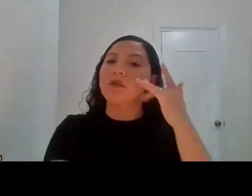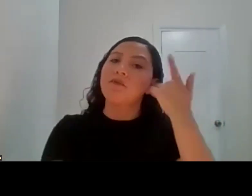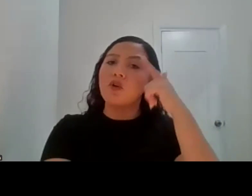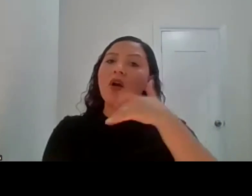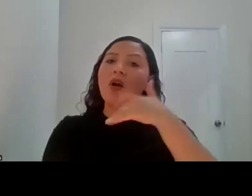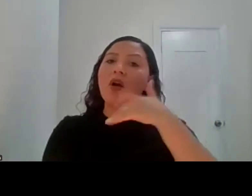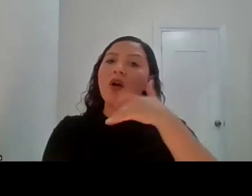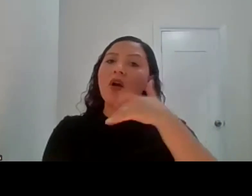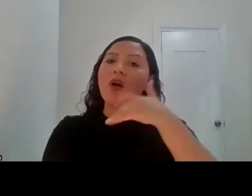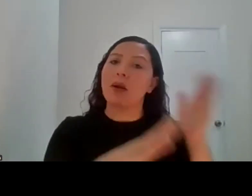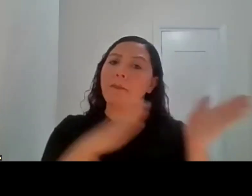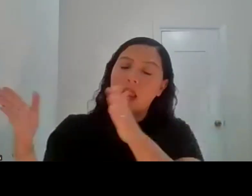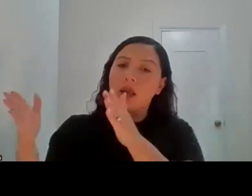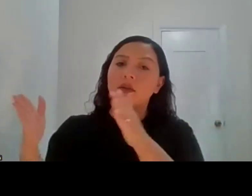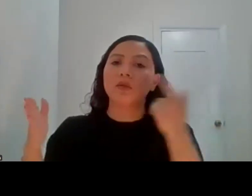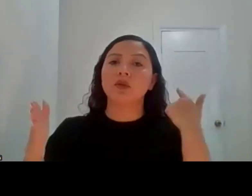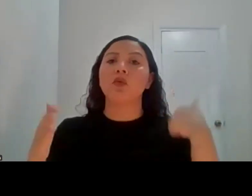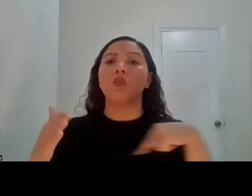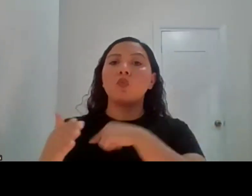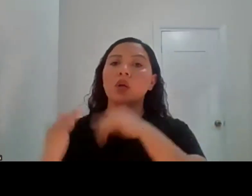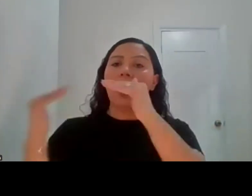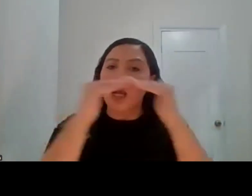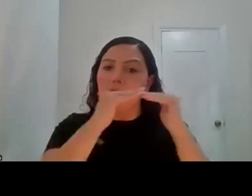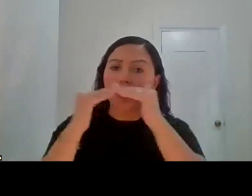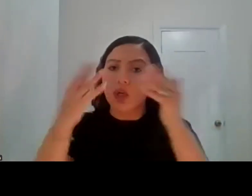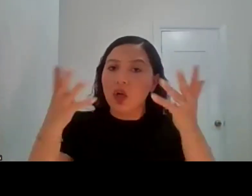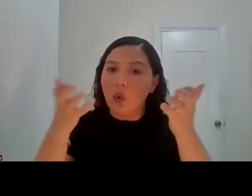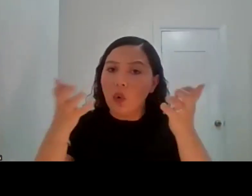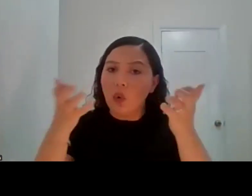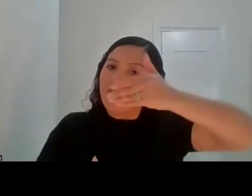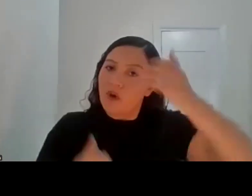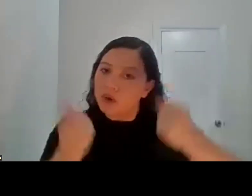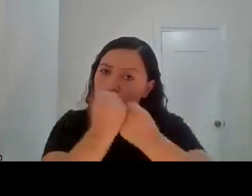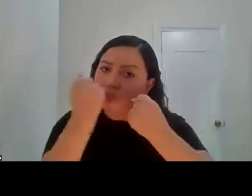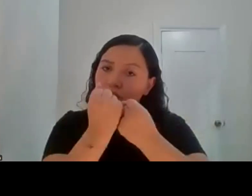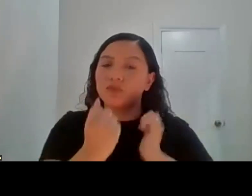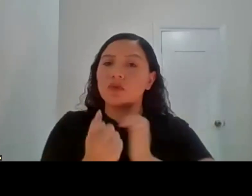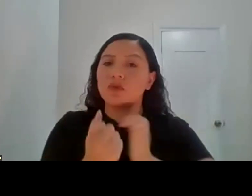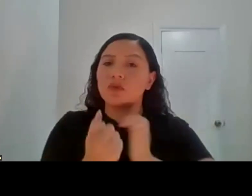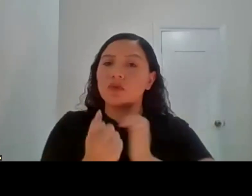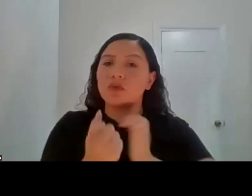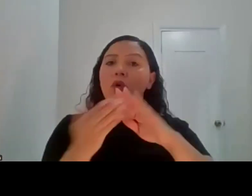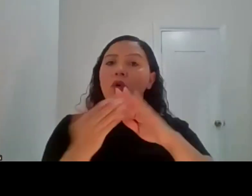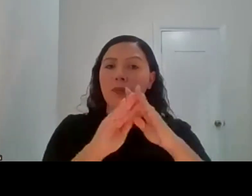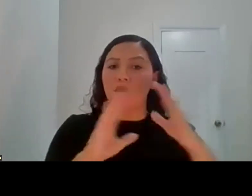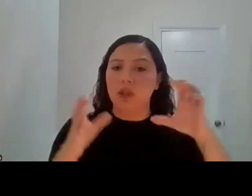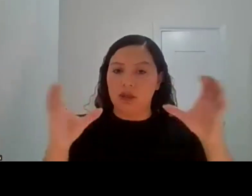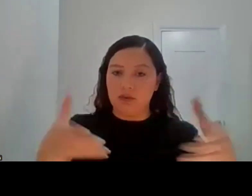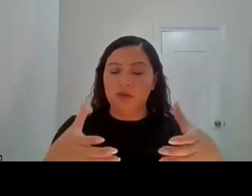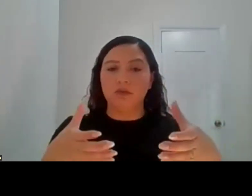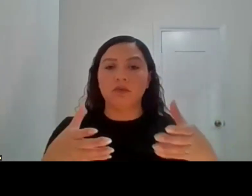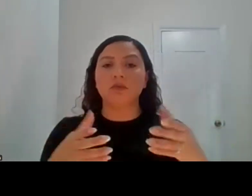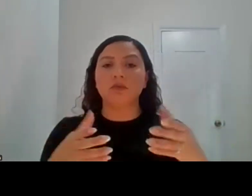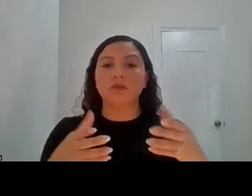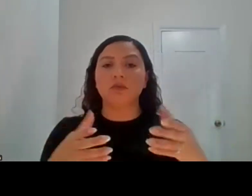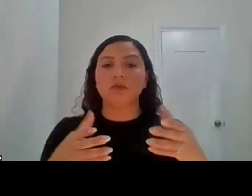MPA, ensuring that equity is at the forefront of the implementation. Secondly, AdLib is where we invite members to